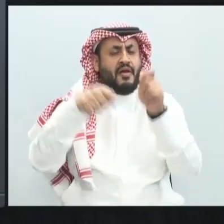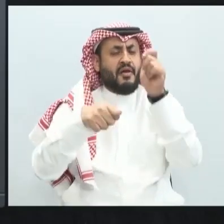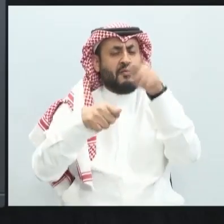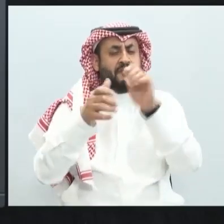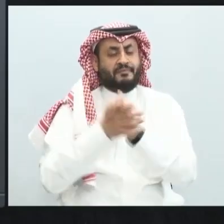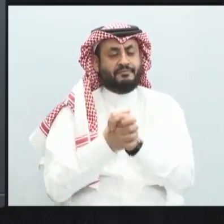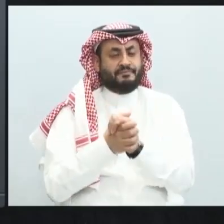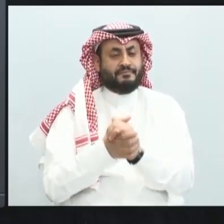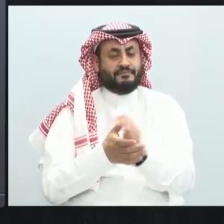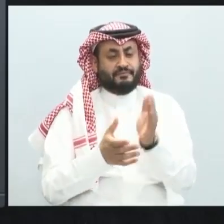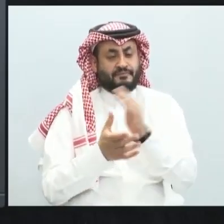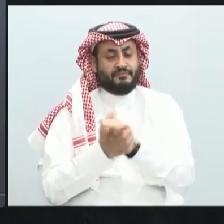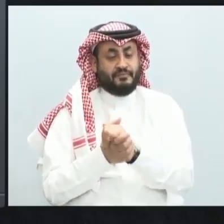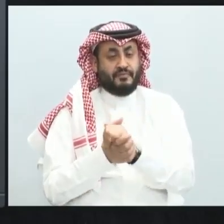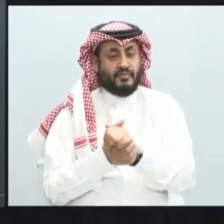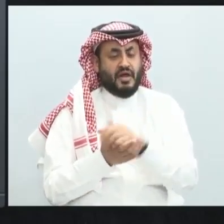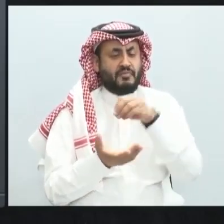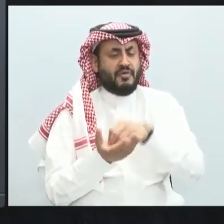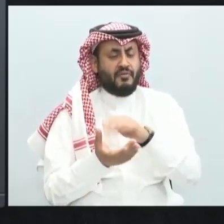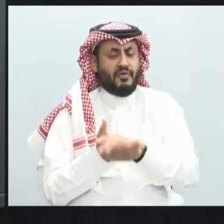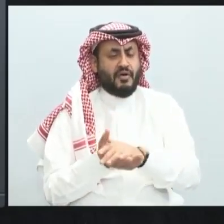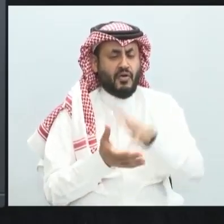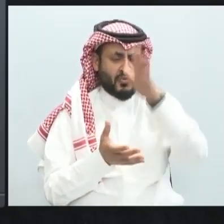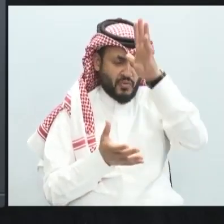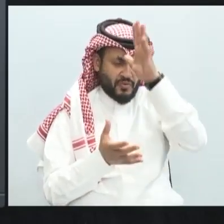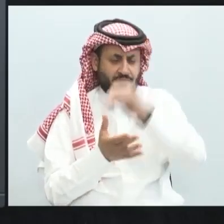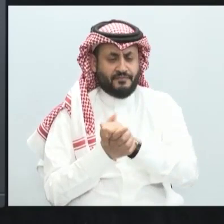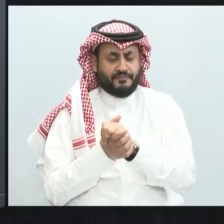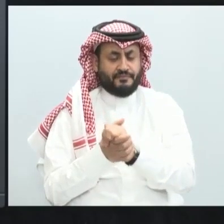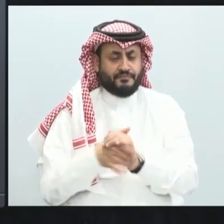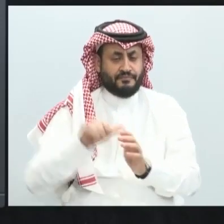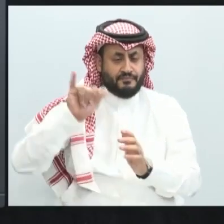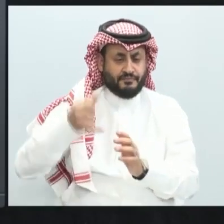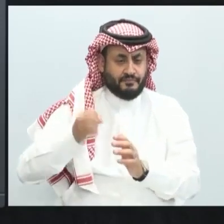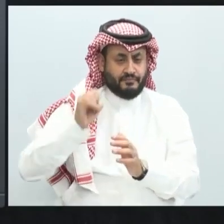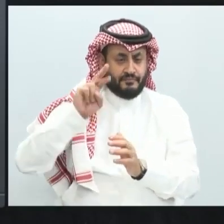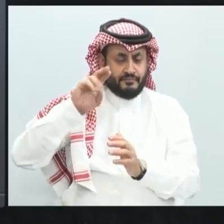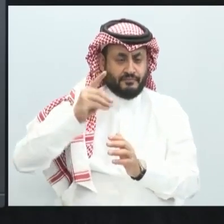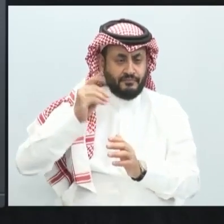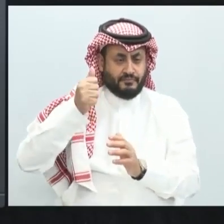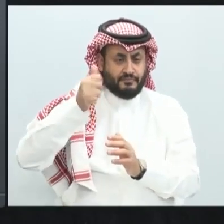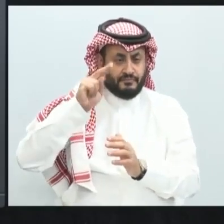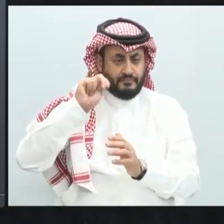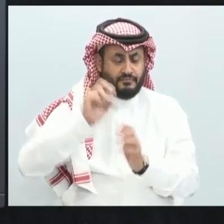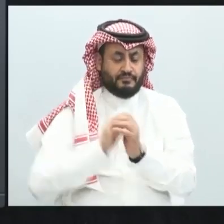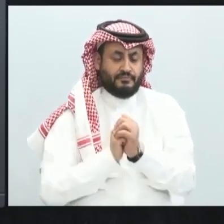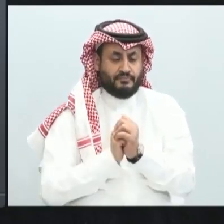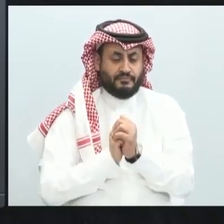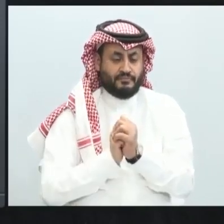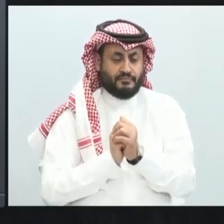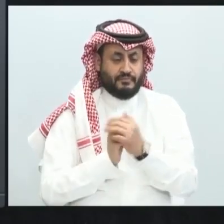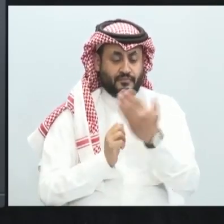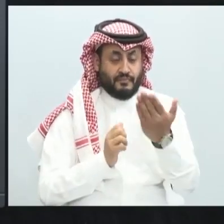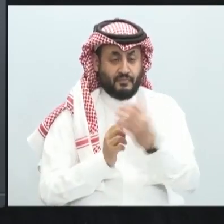the reserve that we can find in Wadi Rum in Jordan. So here, another